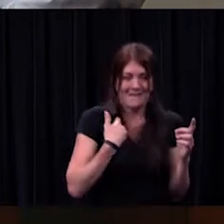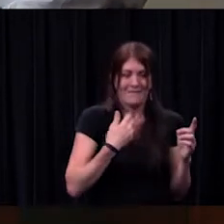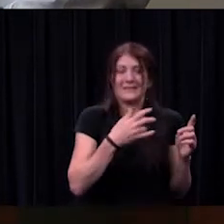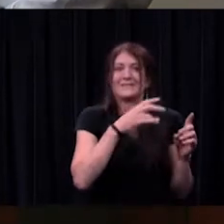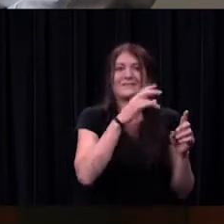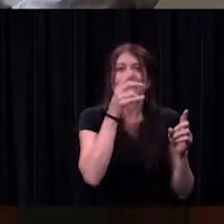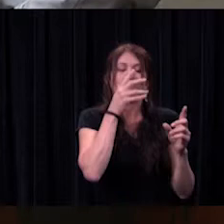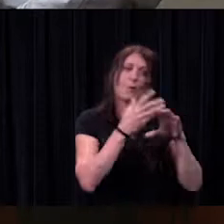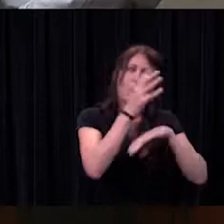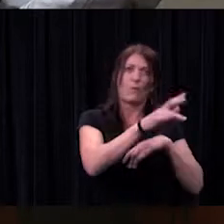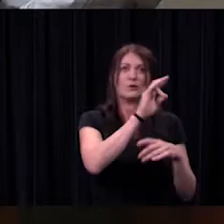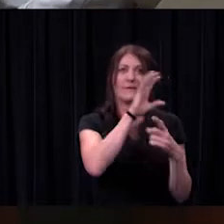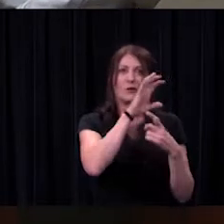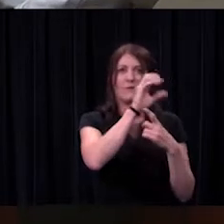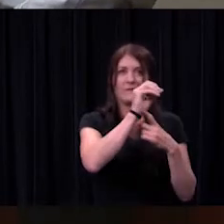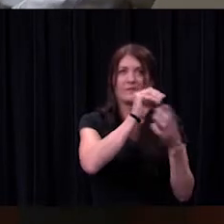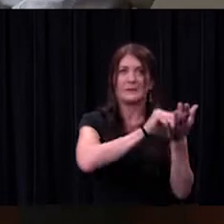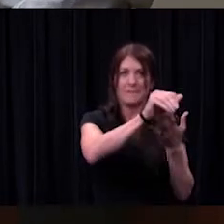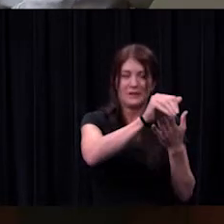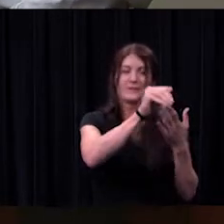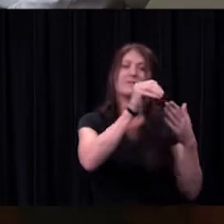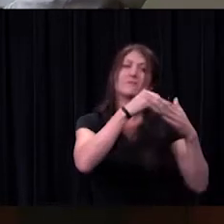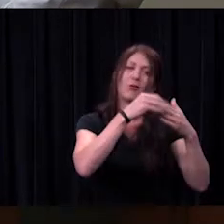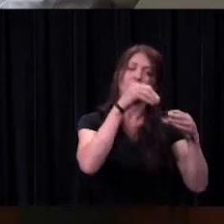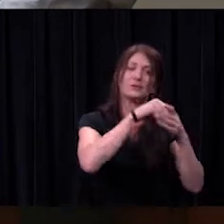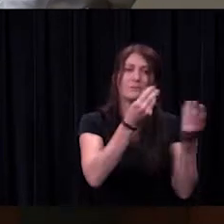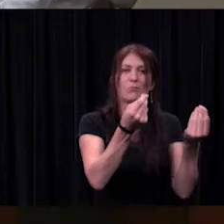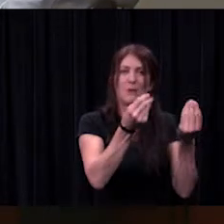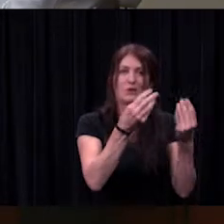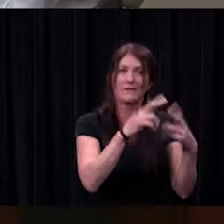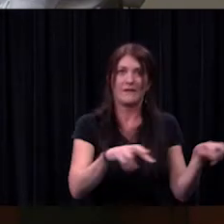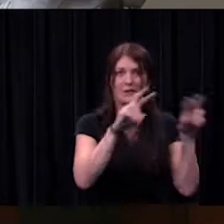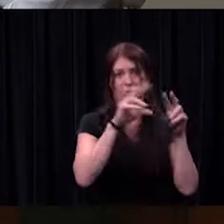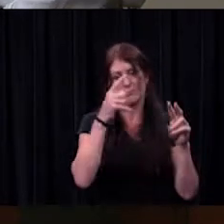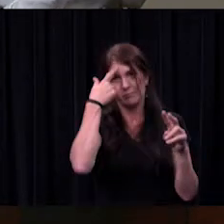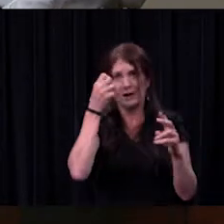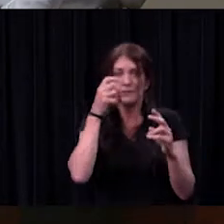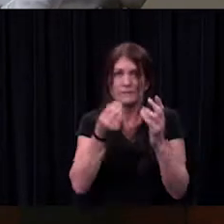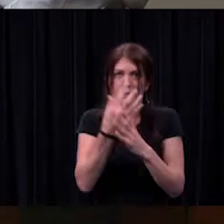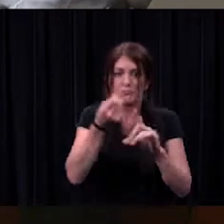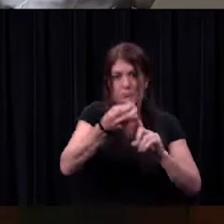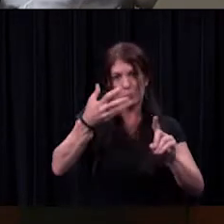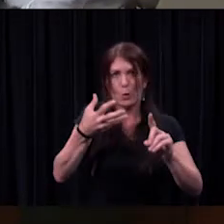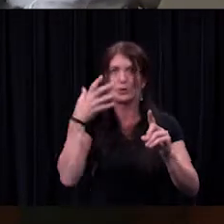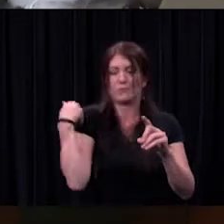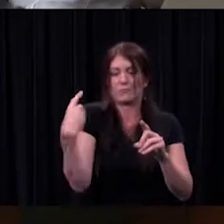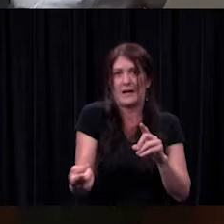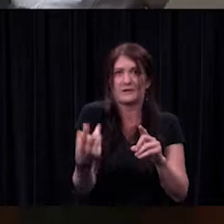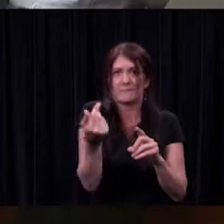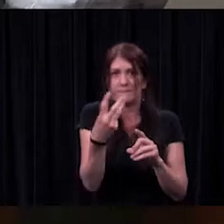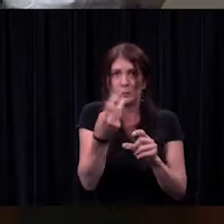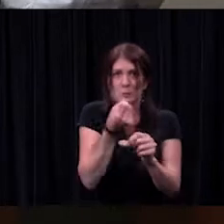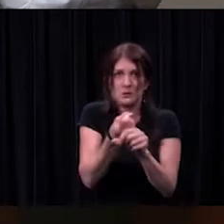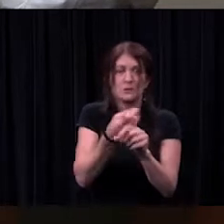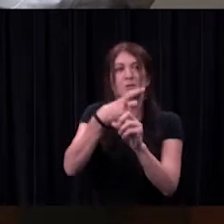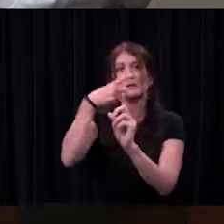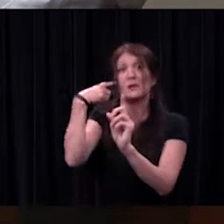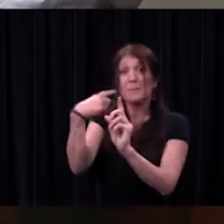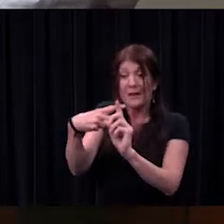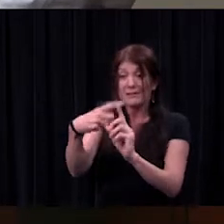in property values. Obviously, the growth in the last few years and the cost to rebuild